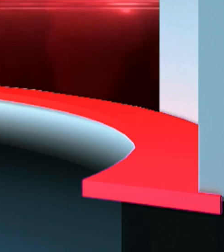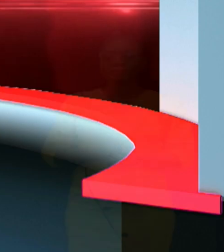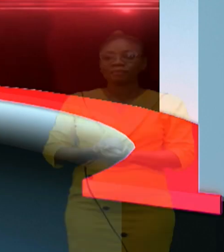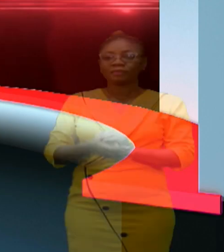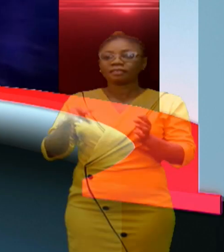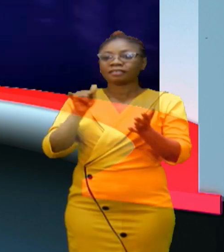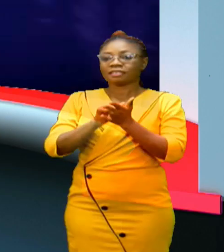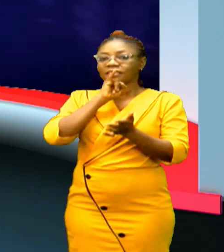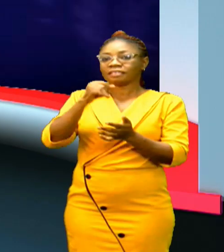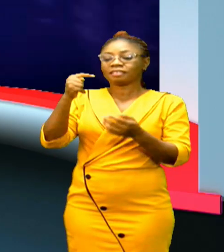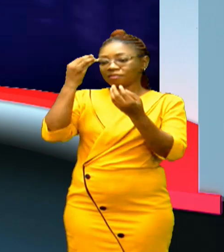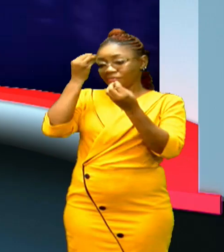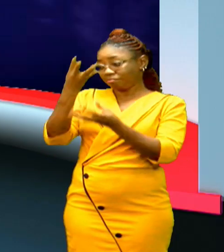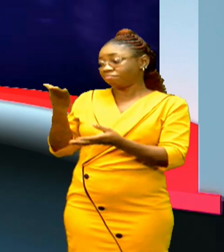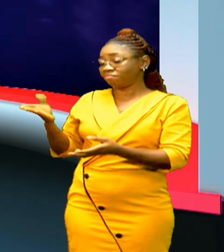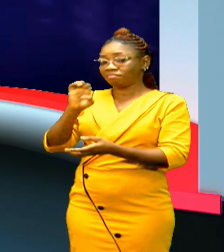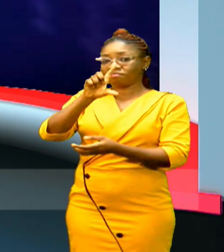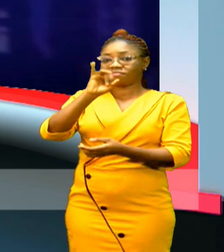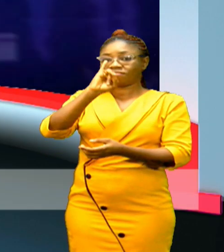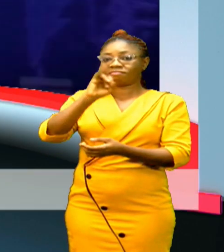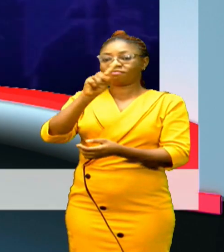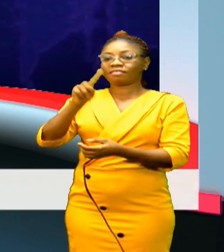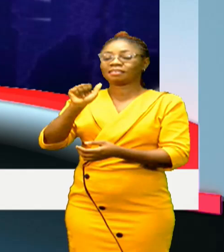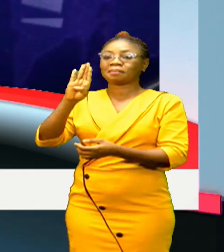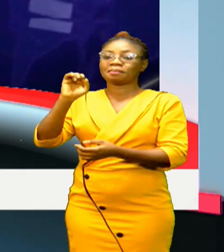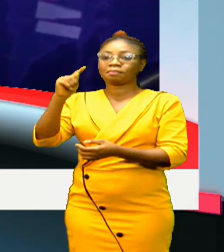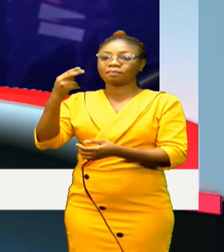And that's the news. I'm Elizabeth Omori.